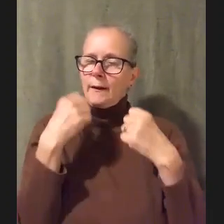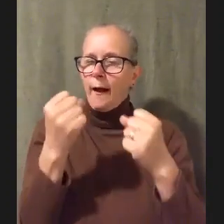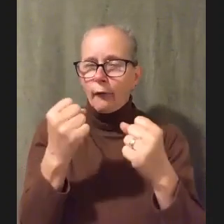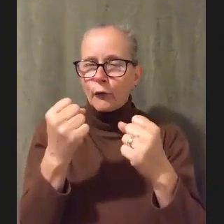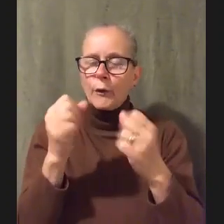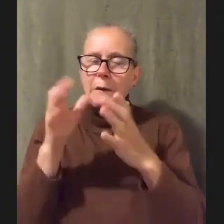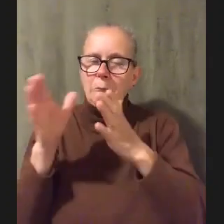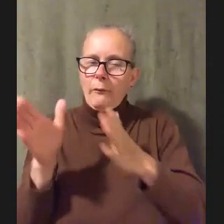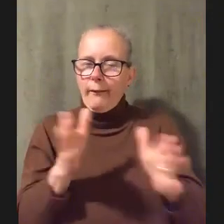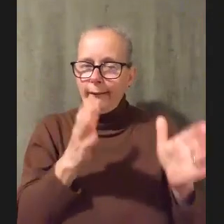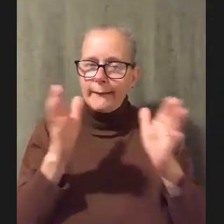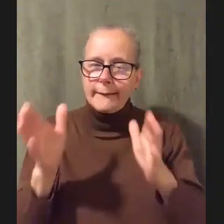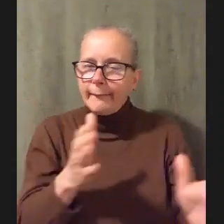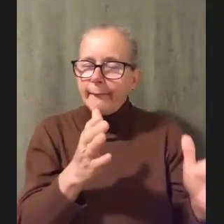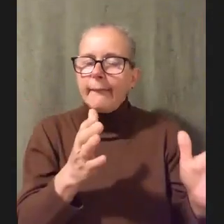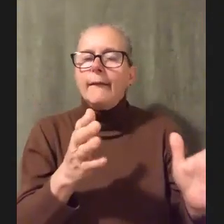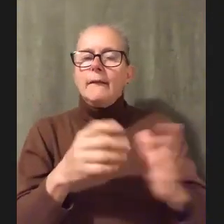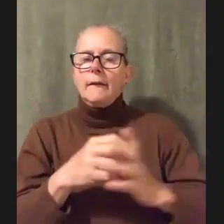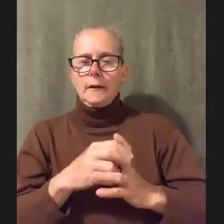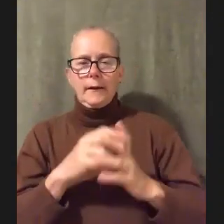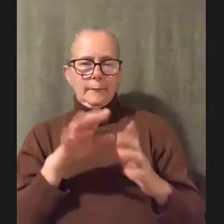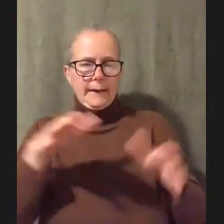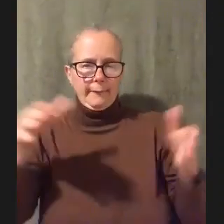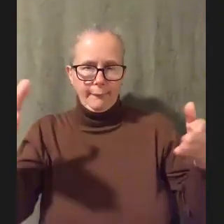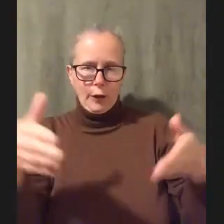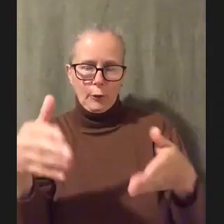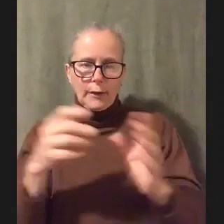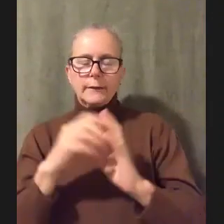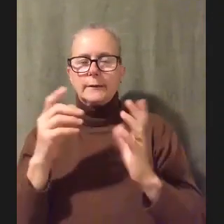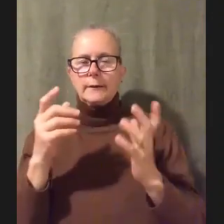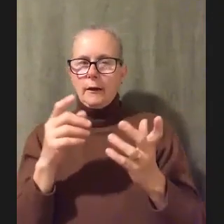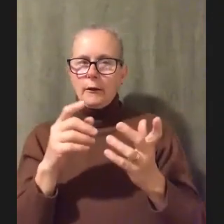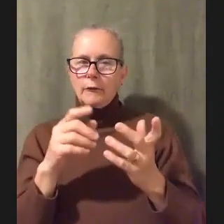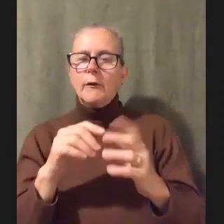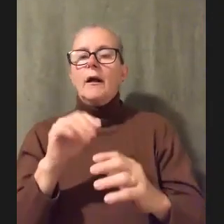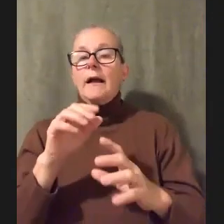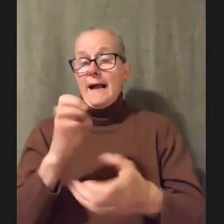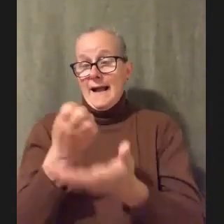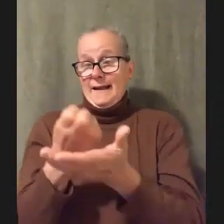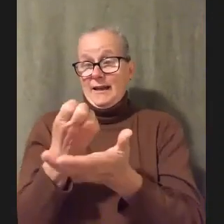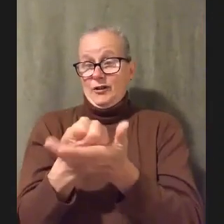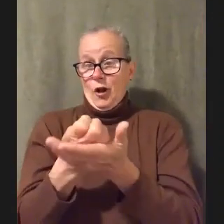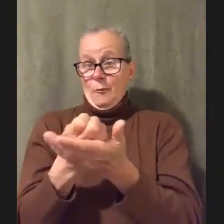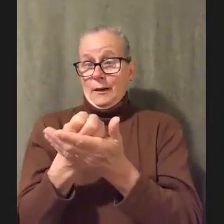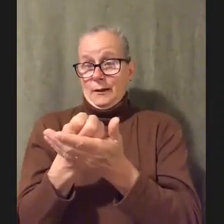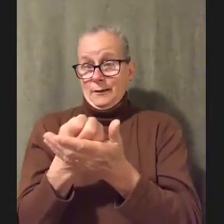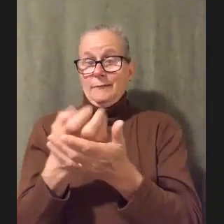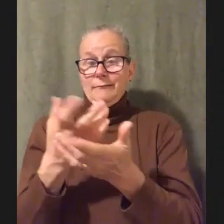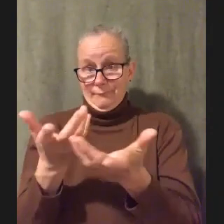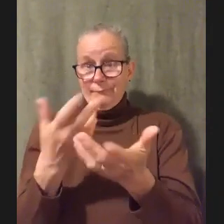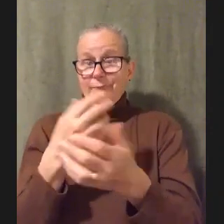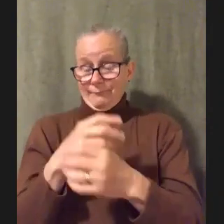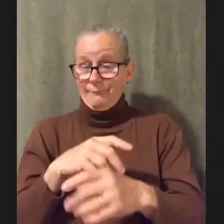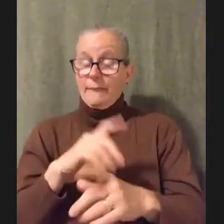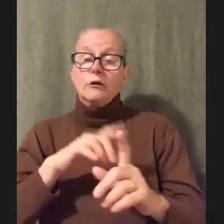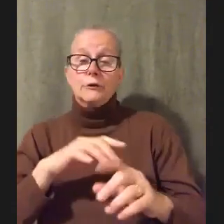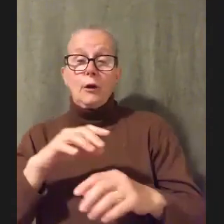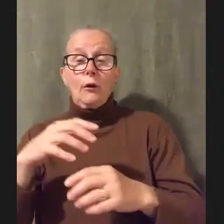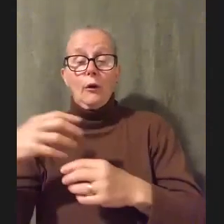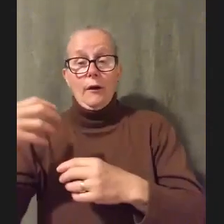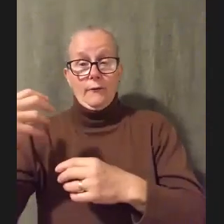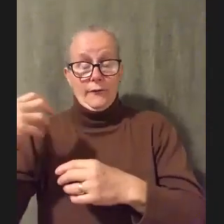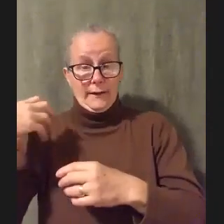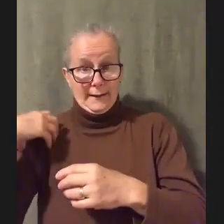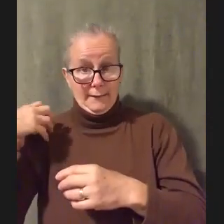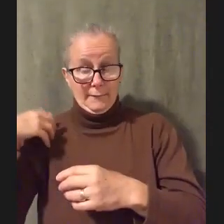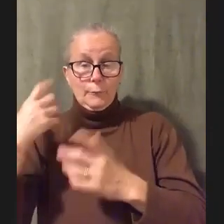planning, particularly in the area of economic recovery. So Chairman Nate Naring, Council Chairman Nate